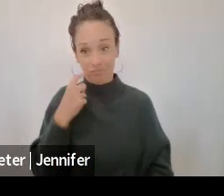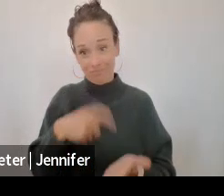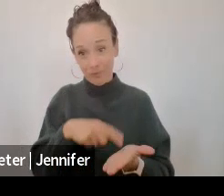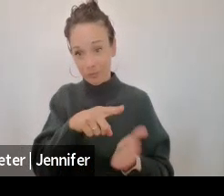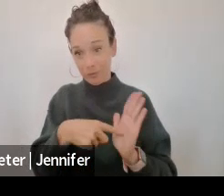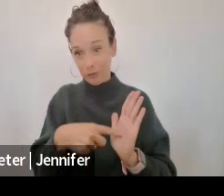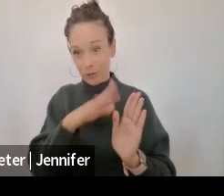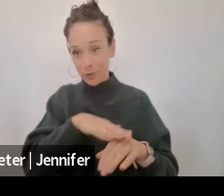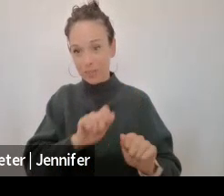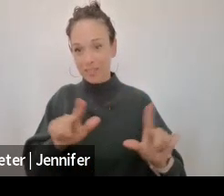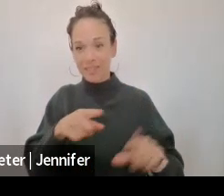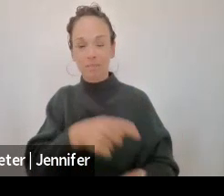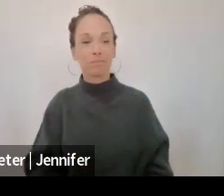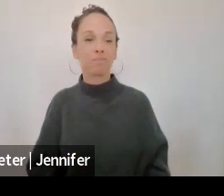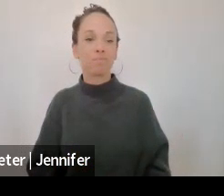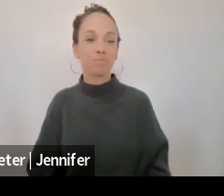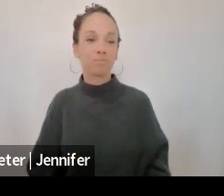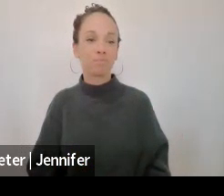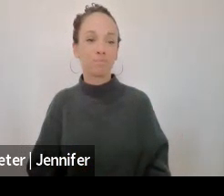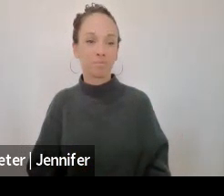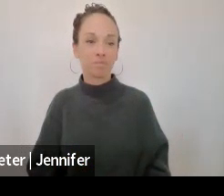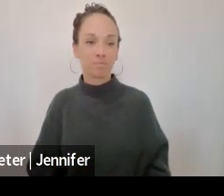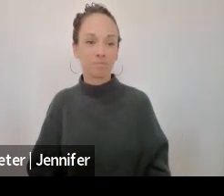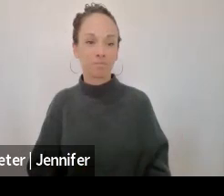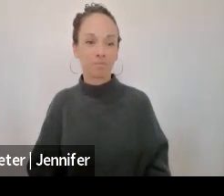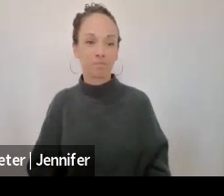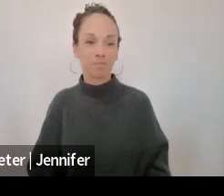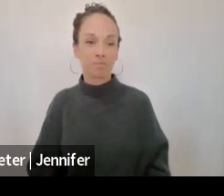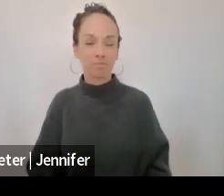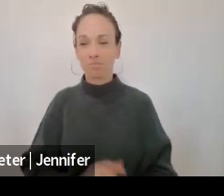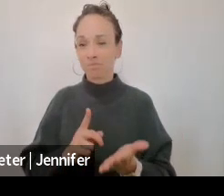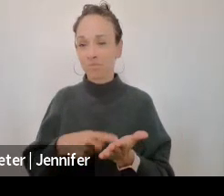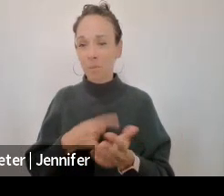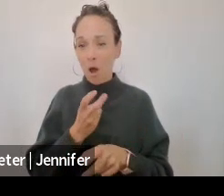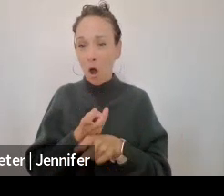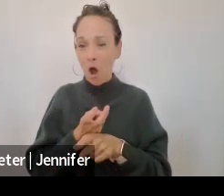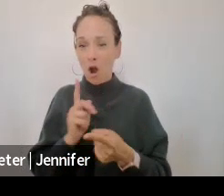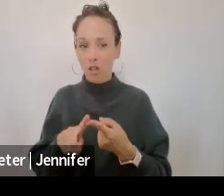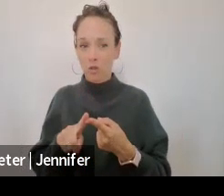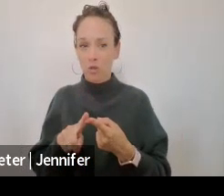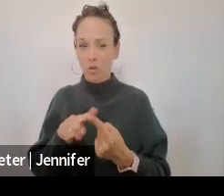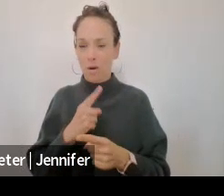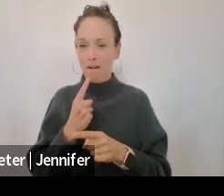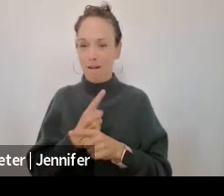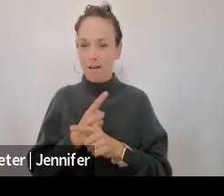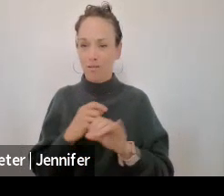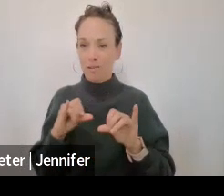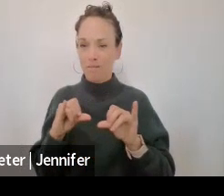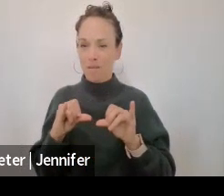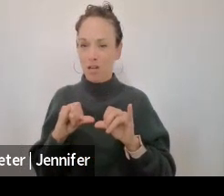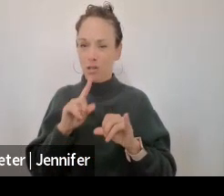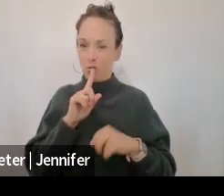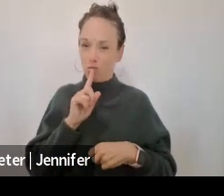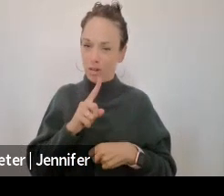can sometimes be difficult to formulate an accurate measure of the real challenges and needs if we